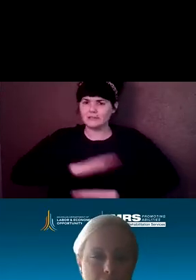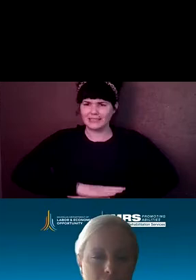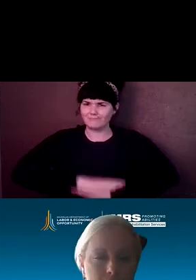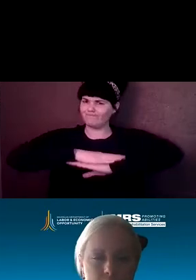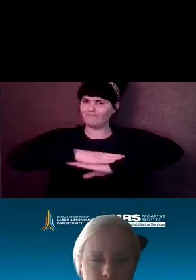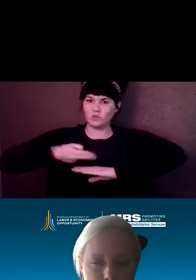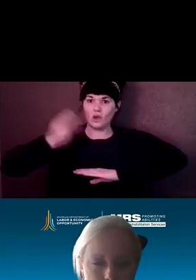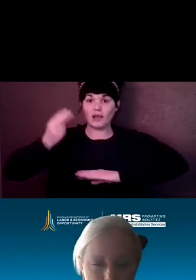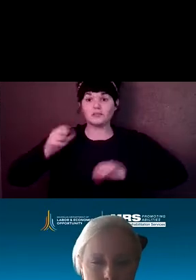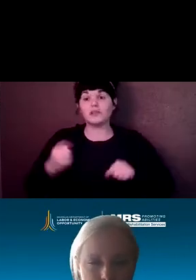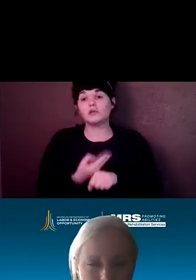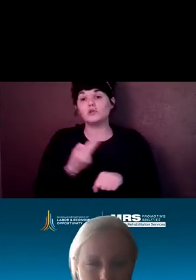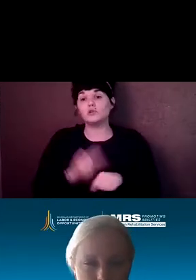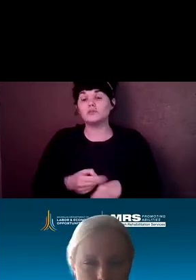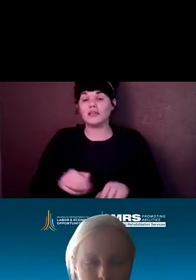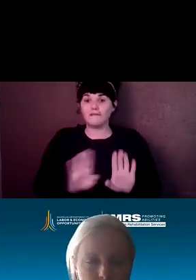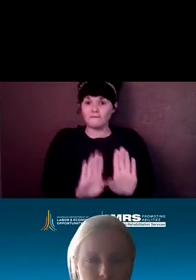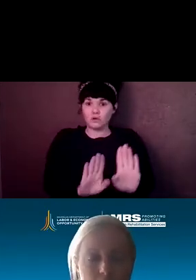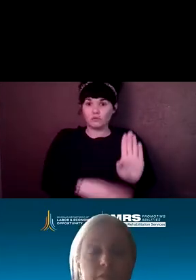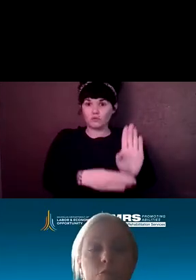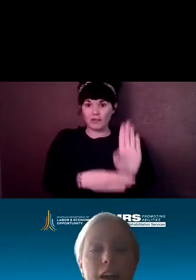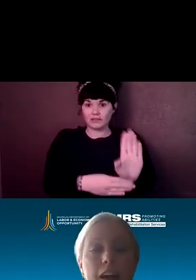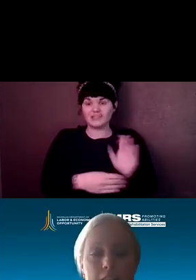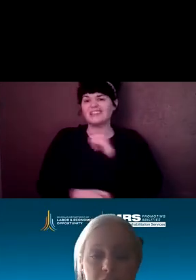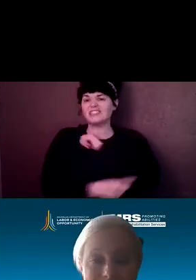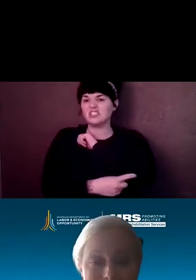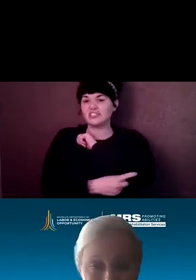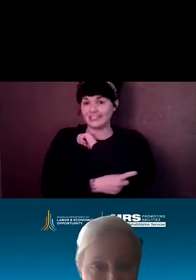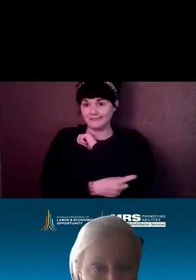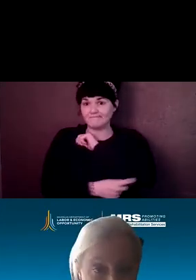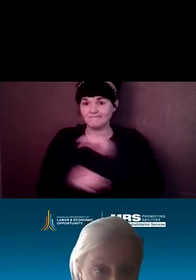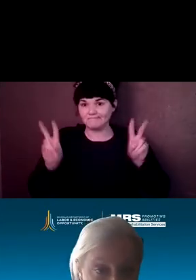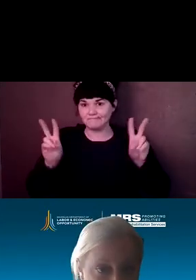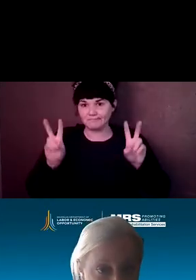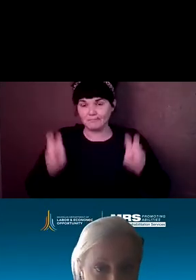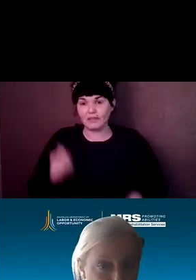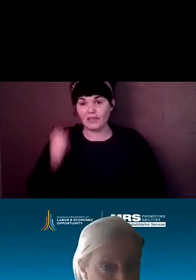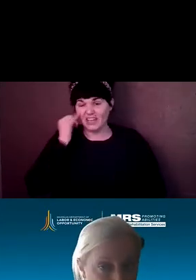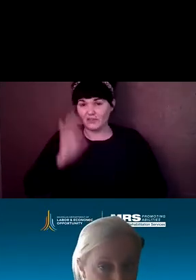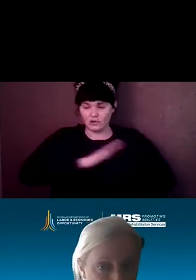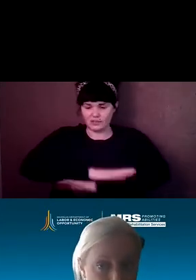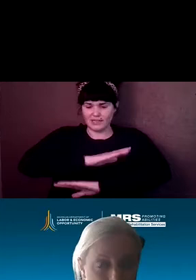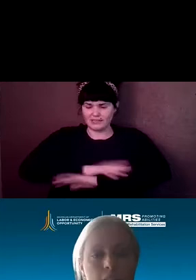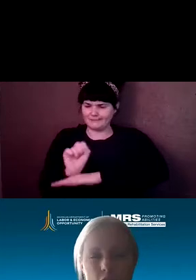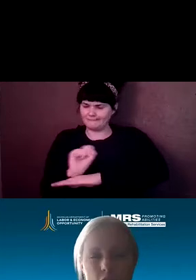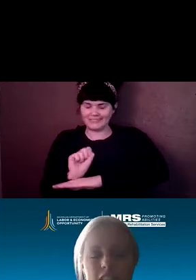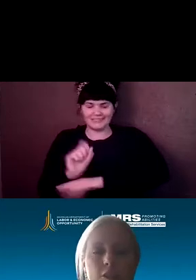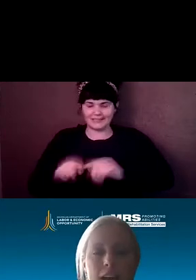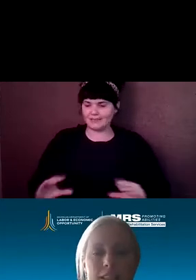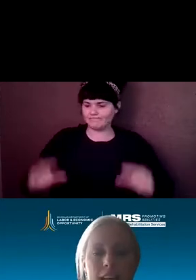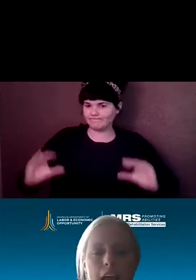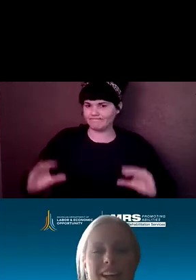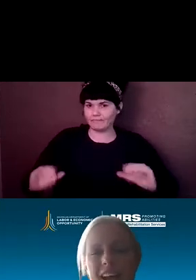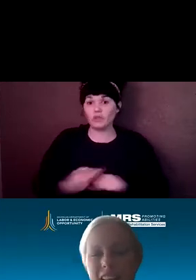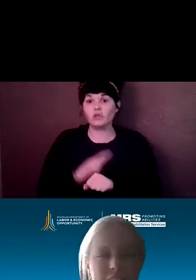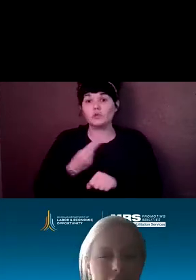as kind of a cheater to reduce that discrepancy. If you have a fixed height desk and you can't raise or lower it, use the footrest